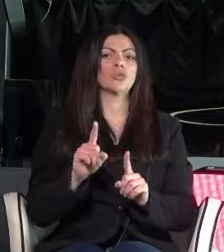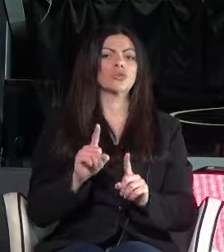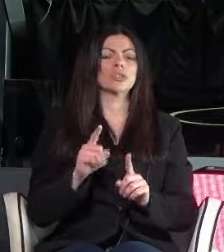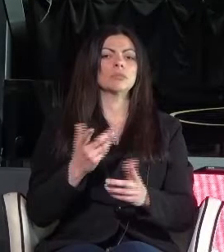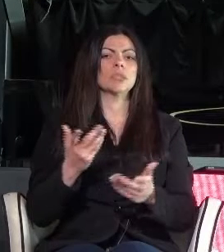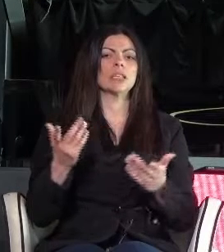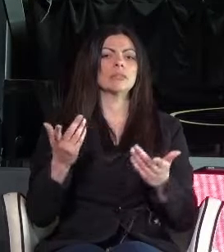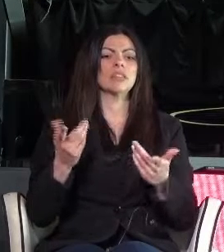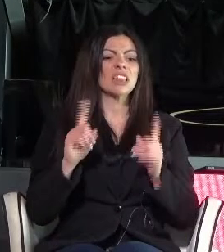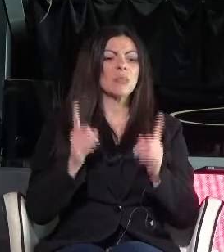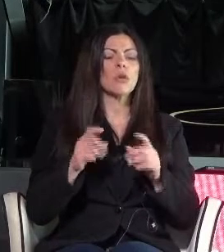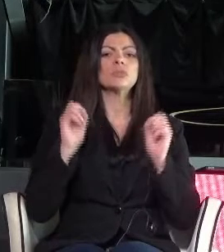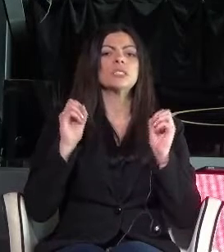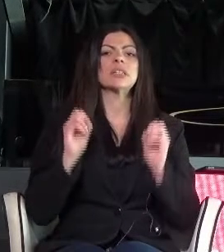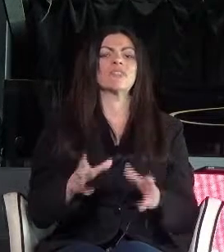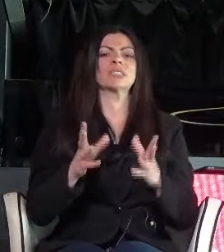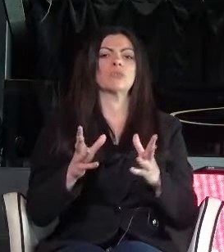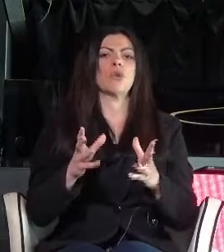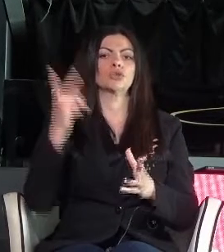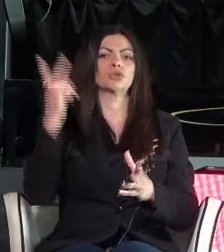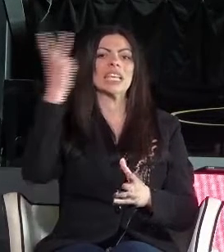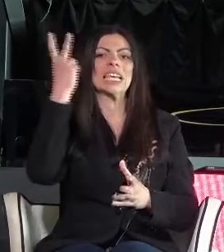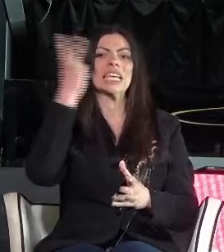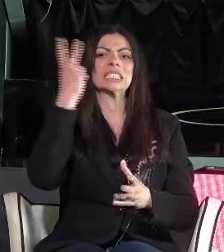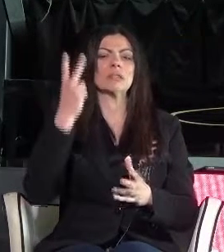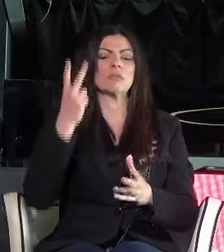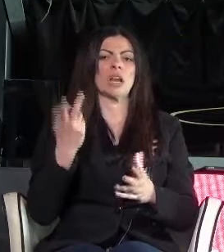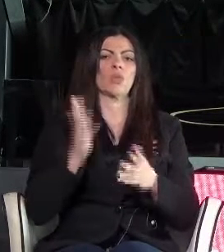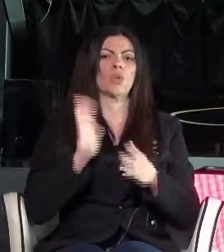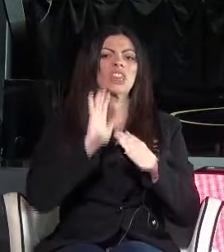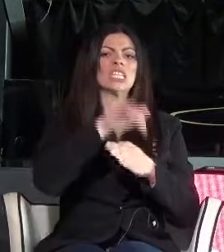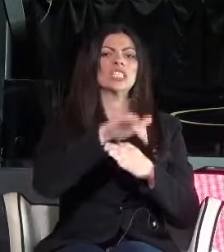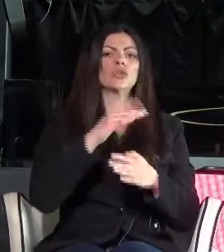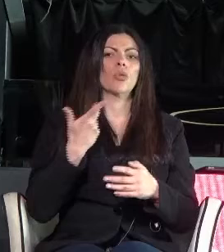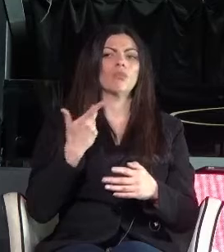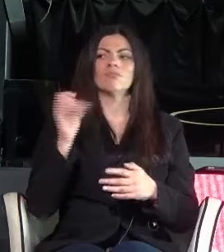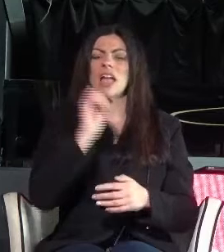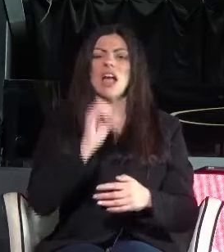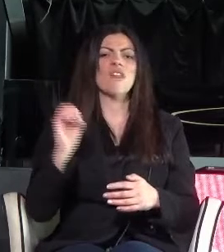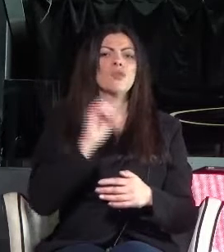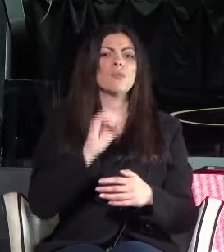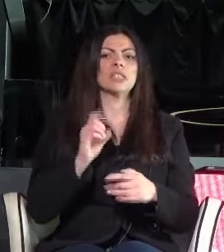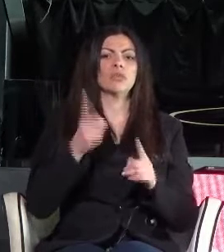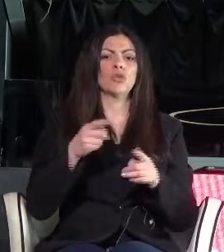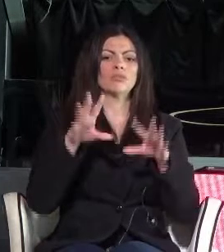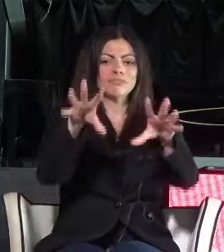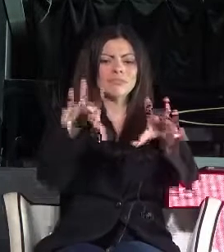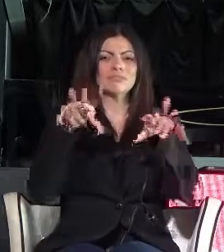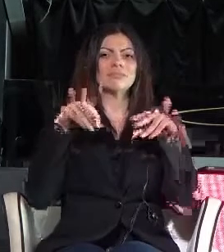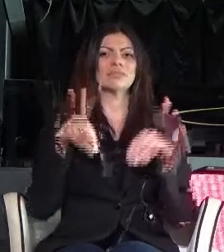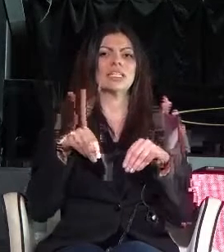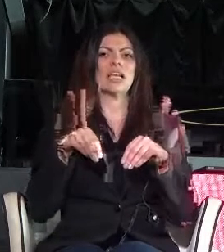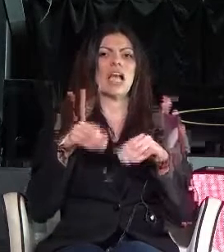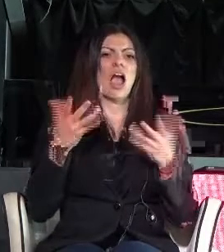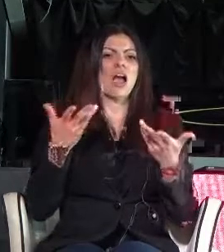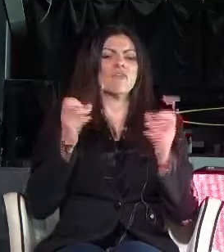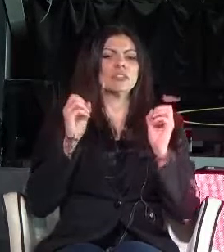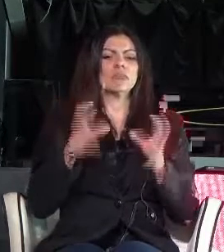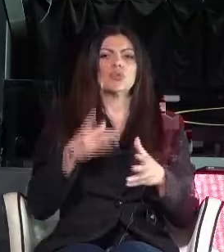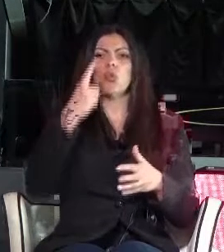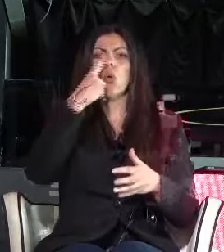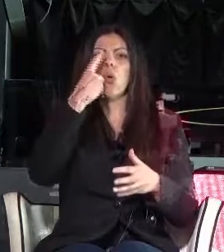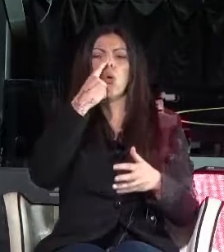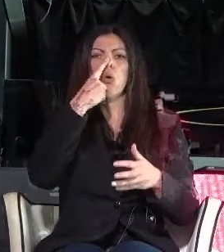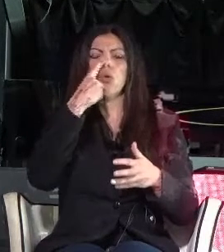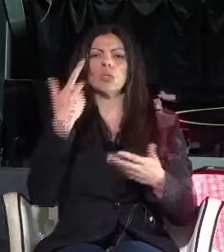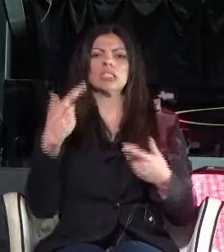of the reasons why Russia is unsuccessful, because the regular soldiers just don't want to fight. And I hear it from my